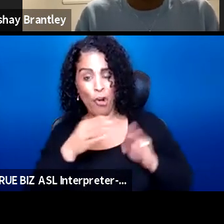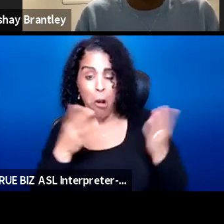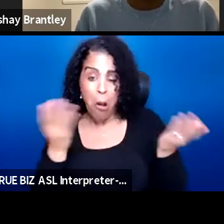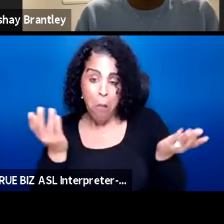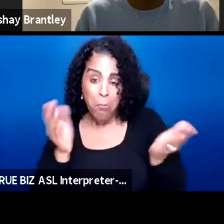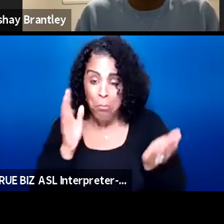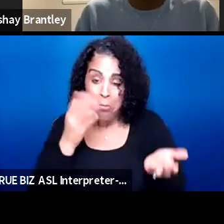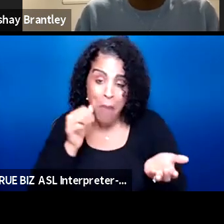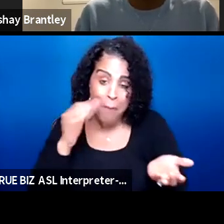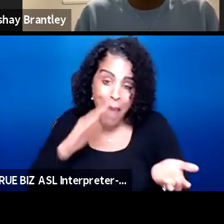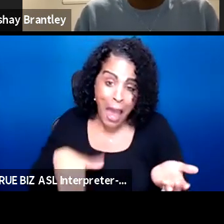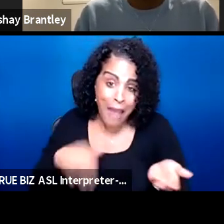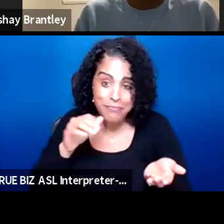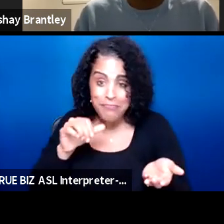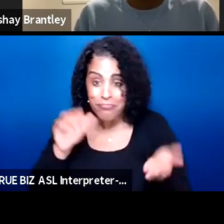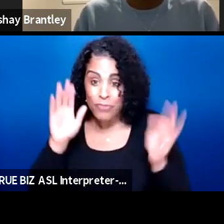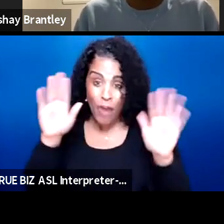whatever.